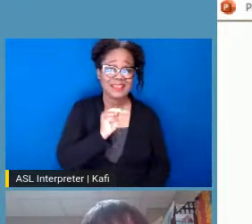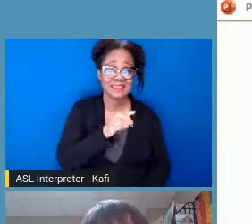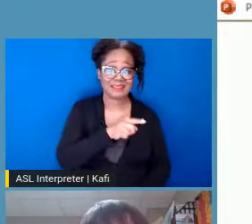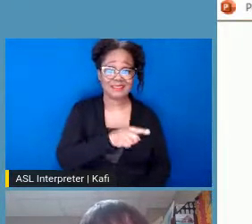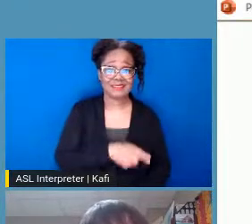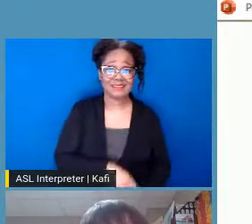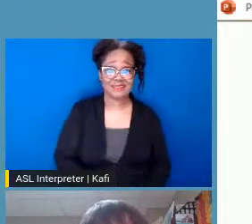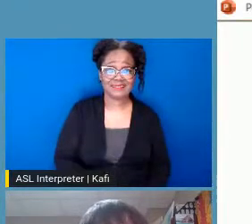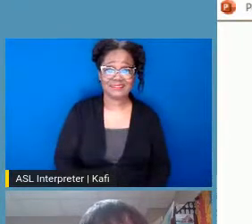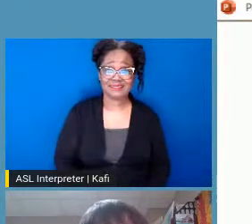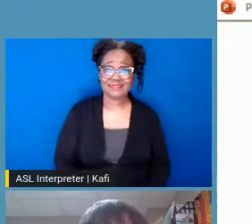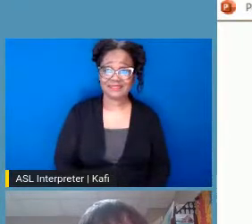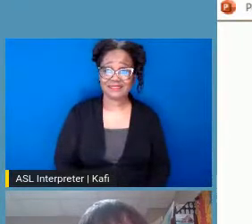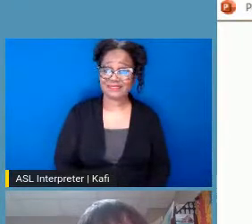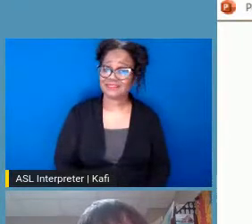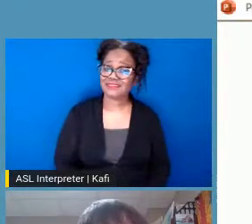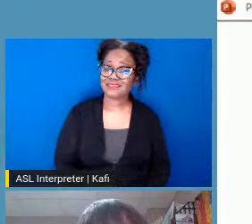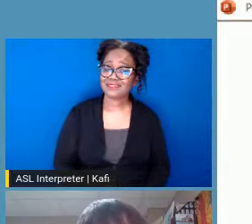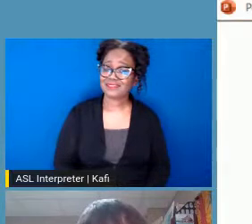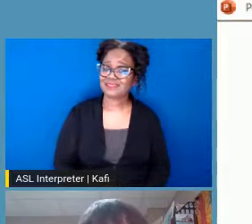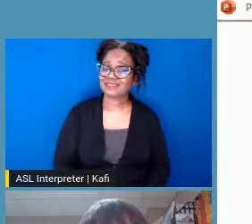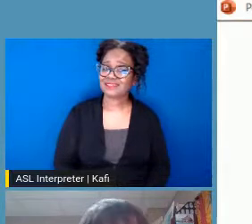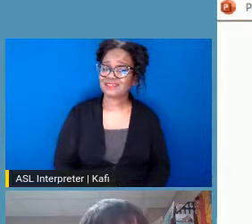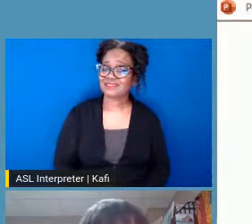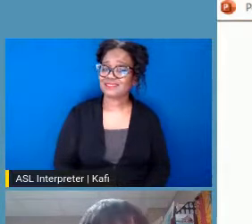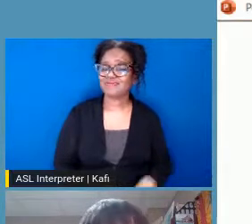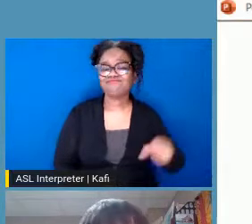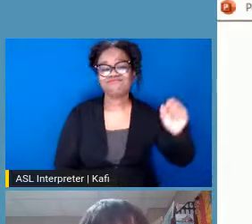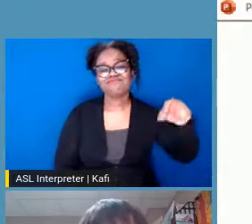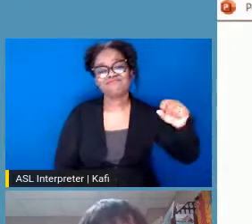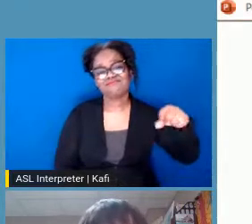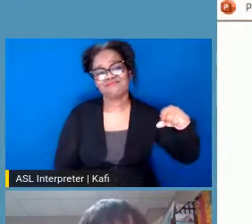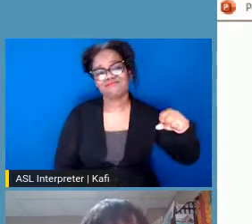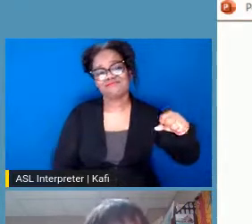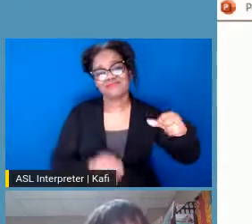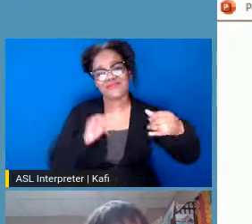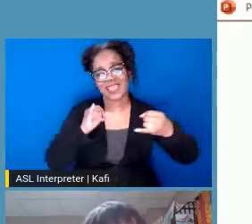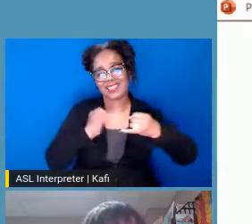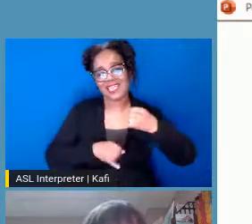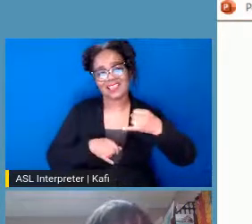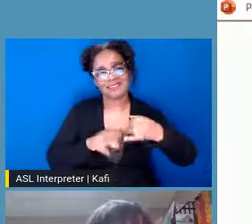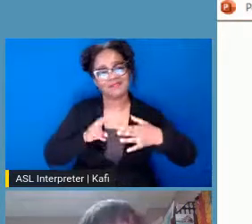Yeah. And definitely jump in, have fun, and don't lose heart.